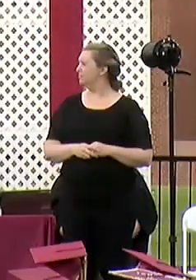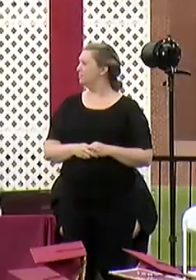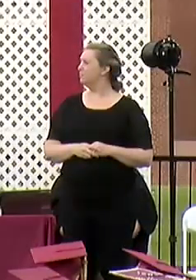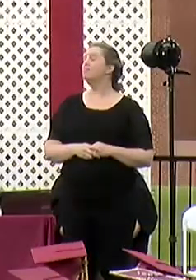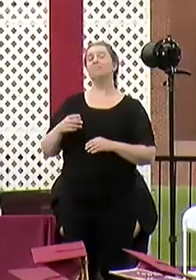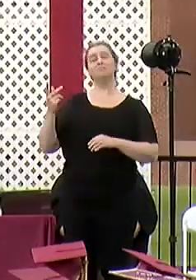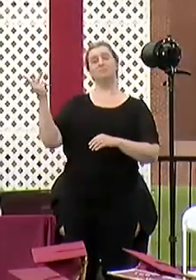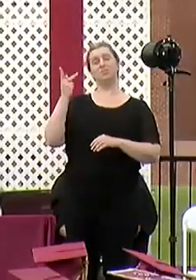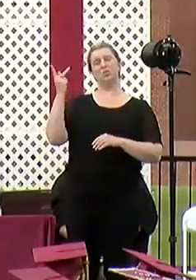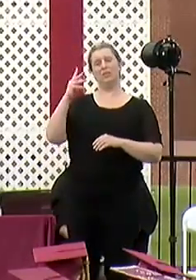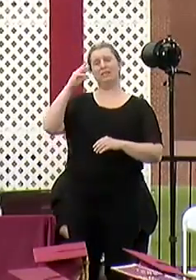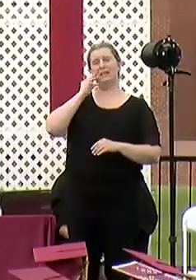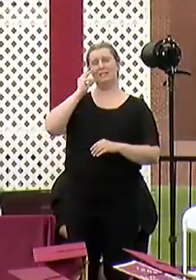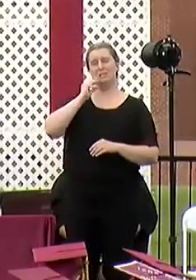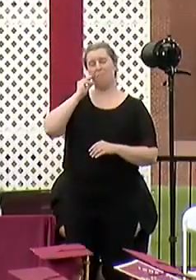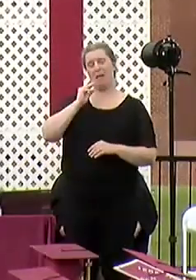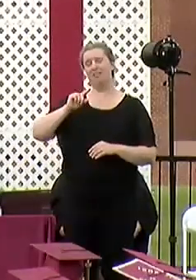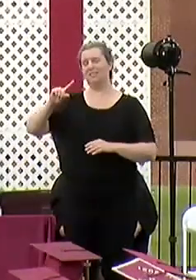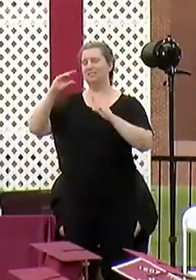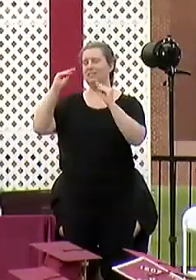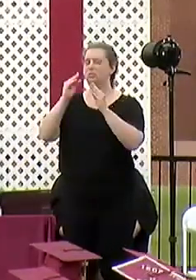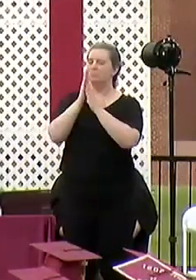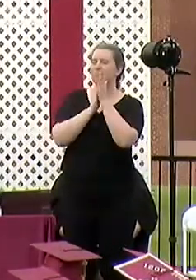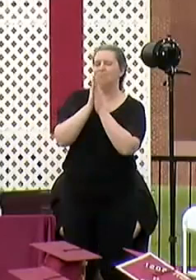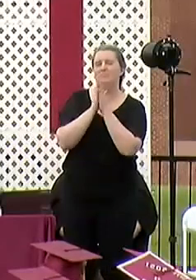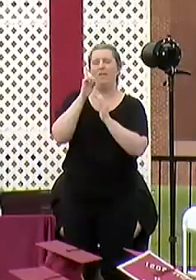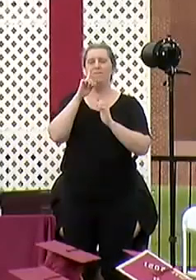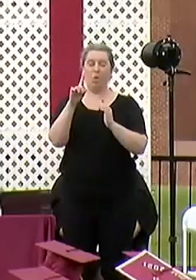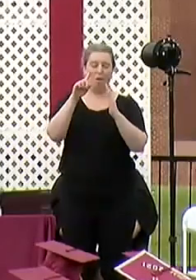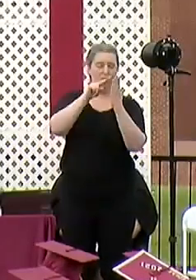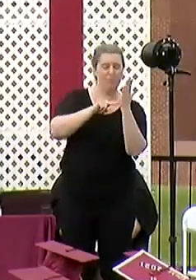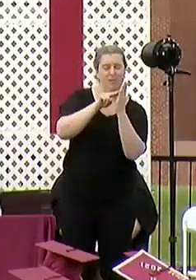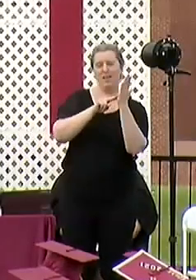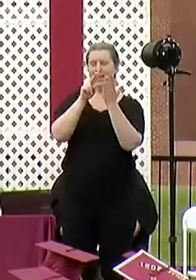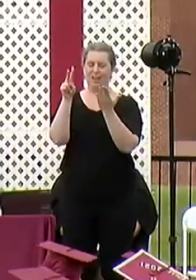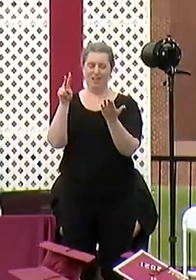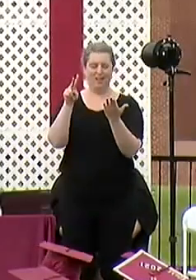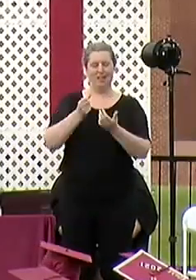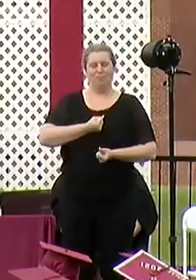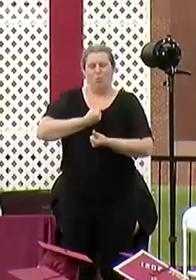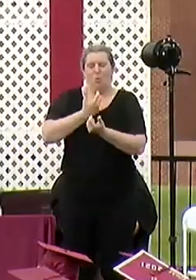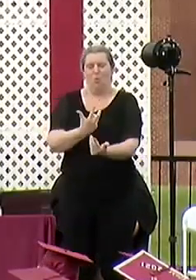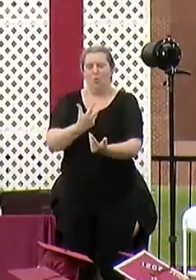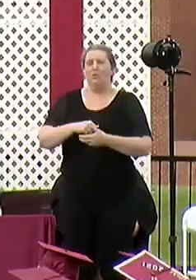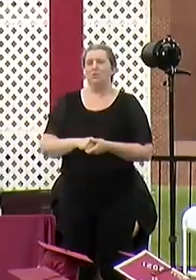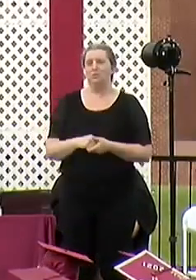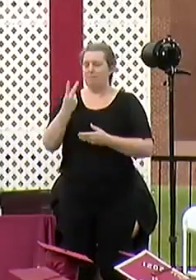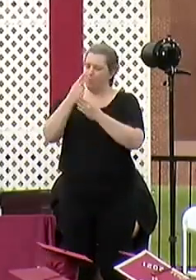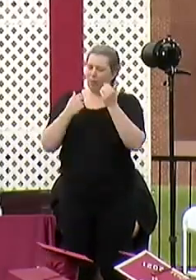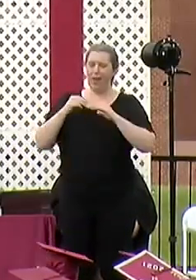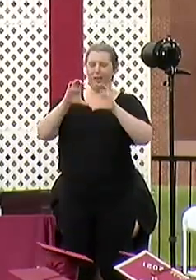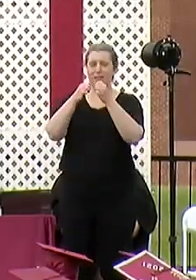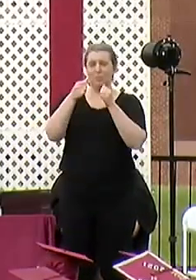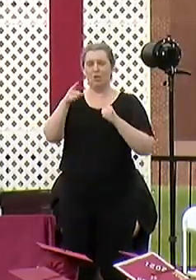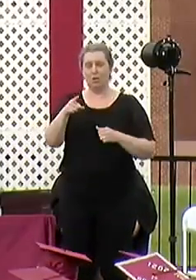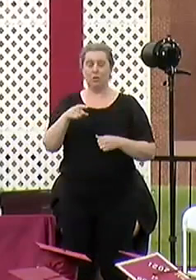Spencer and I have both experienced Mrs. Schaefer's passion for literature and language firsthand in classes we have had with her. Even with students who may